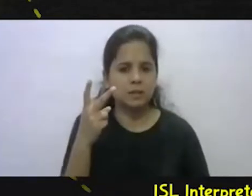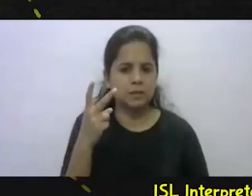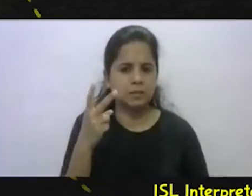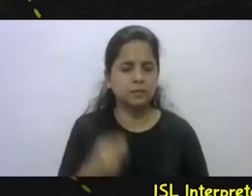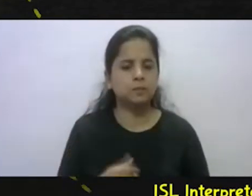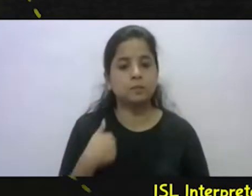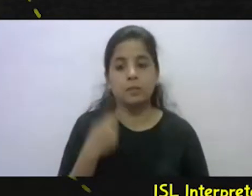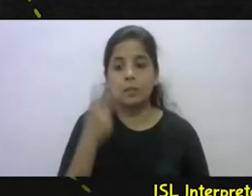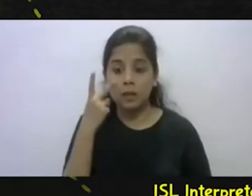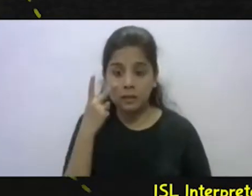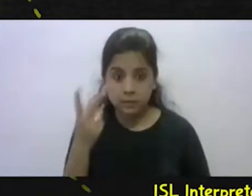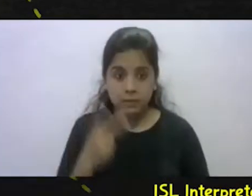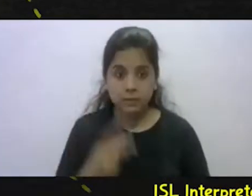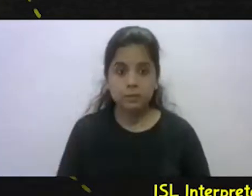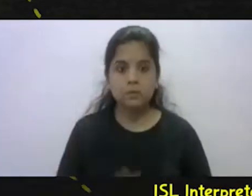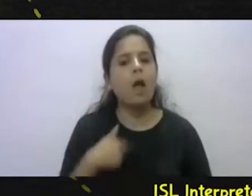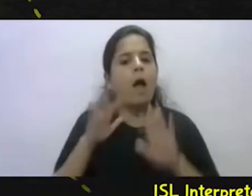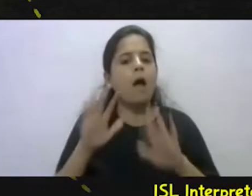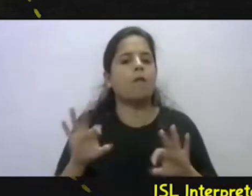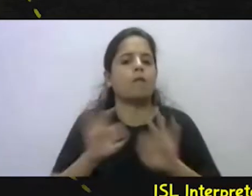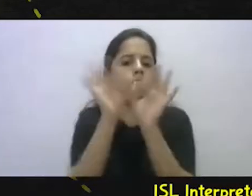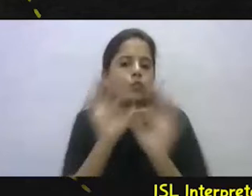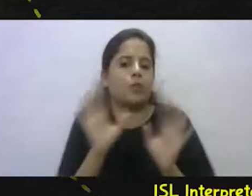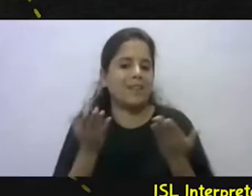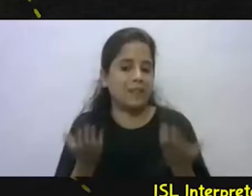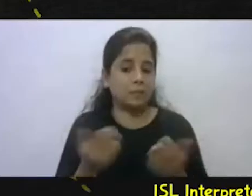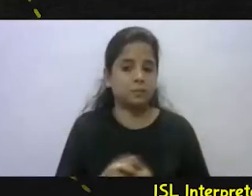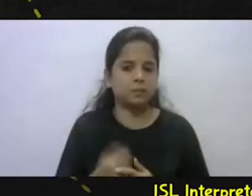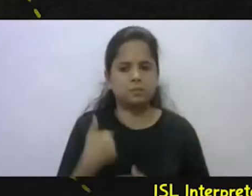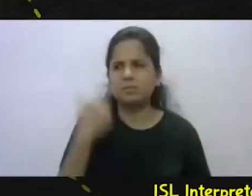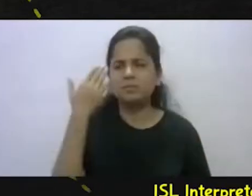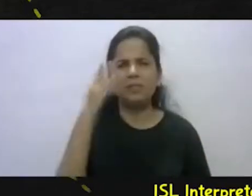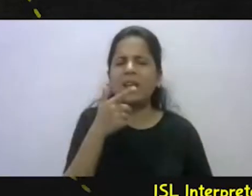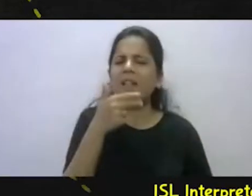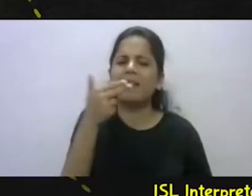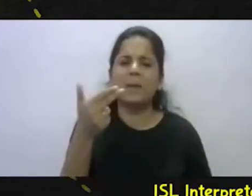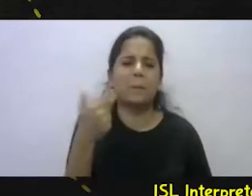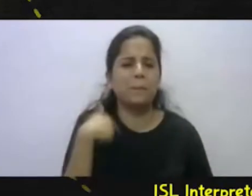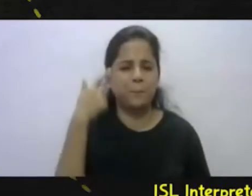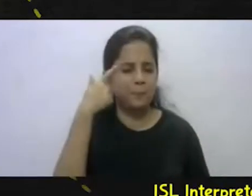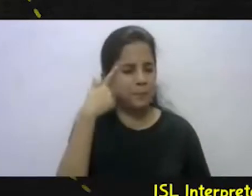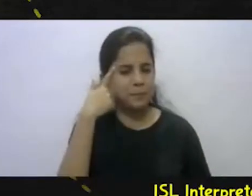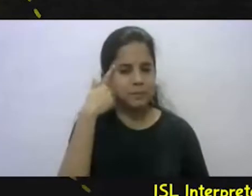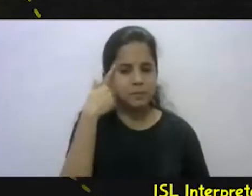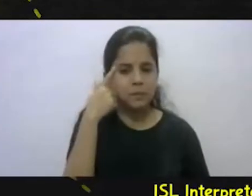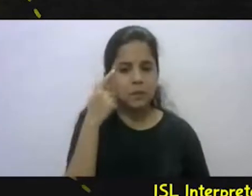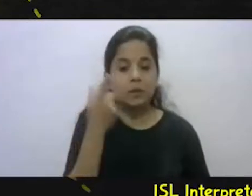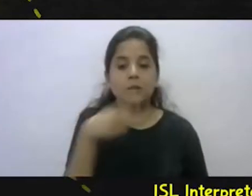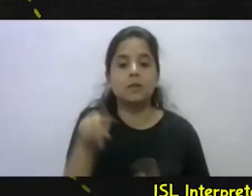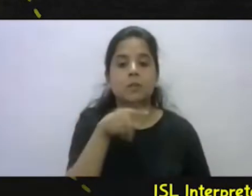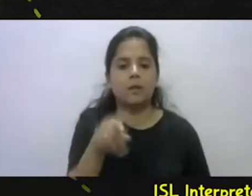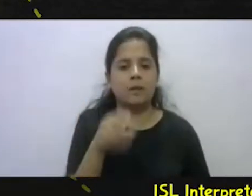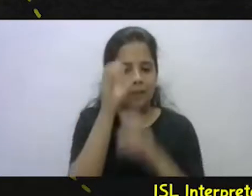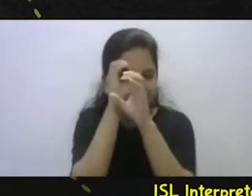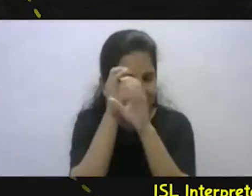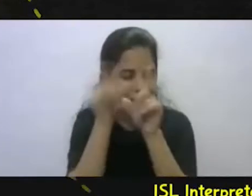we would have this kind of I don't know what you call it, but it's like a thing when you peep into